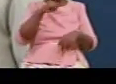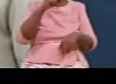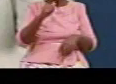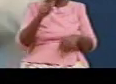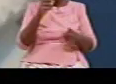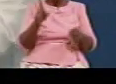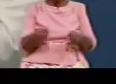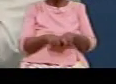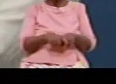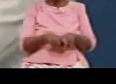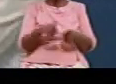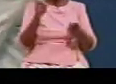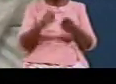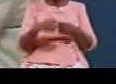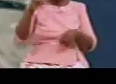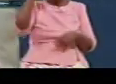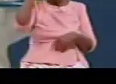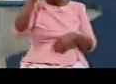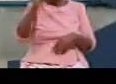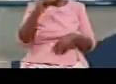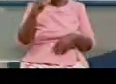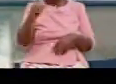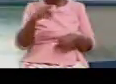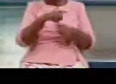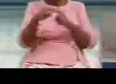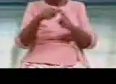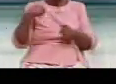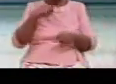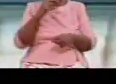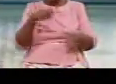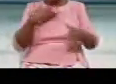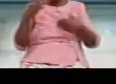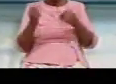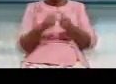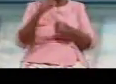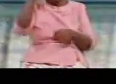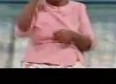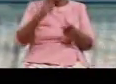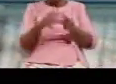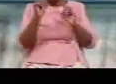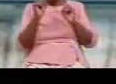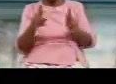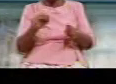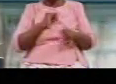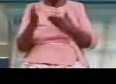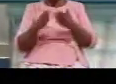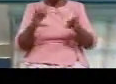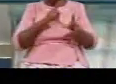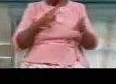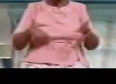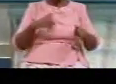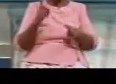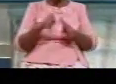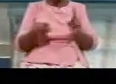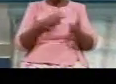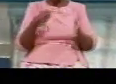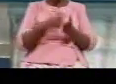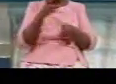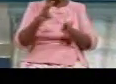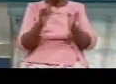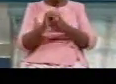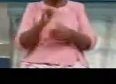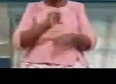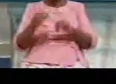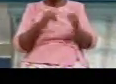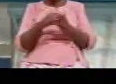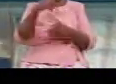men. When we're unhappy with men, it's okay, I will serve the Lord, but this is the way I will do. Because you are not